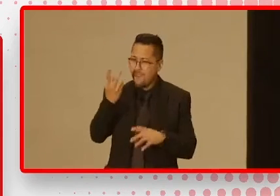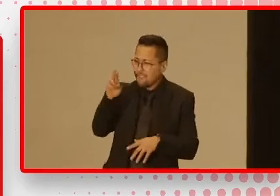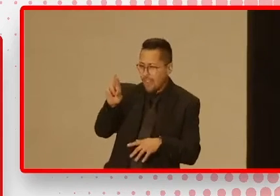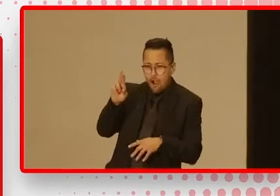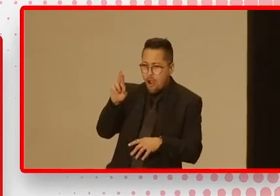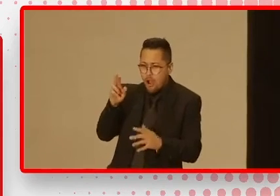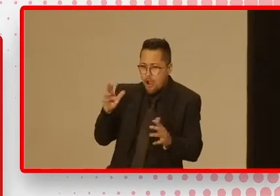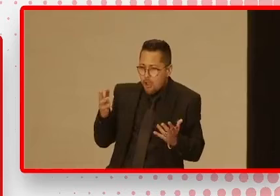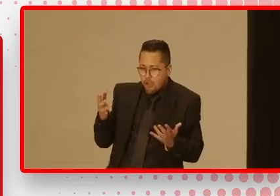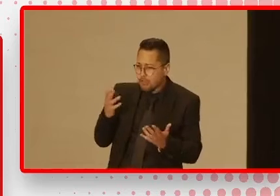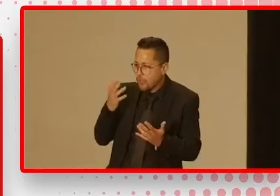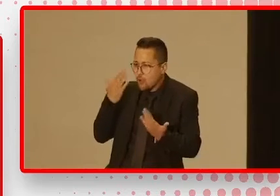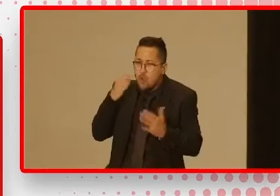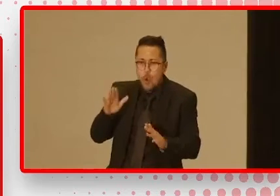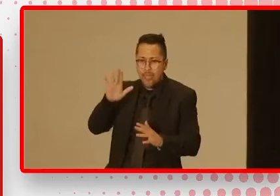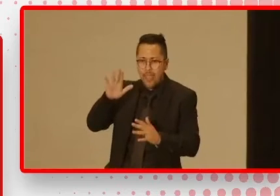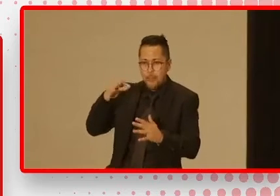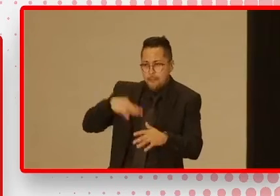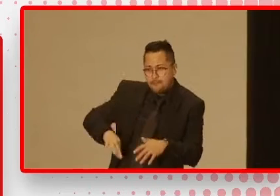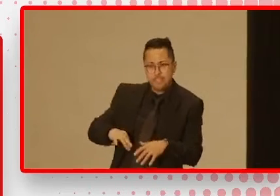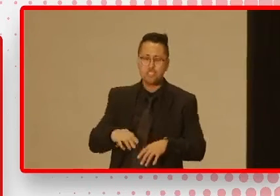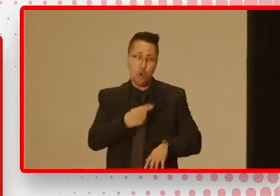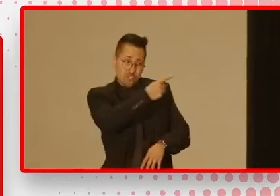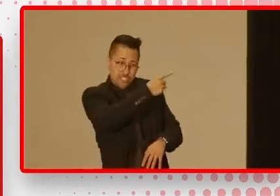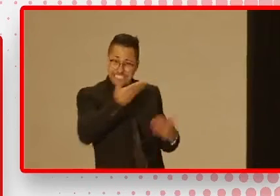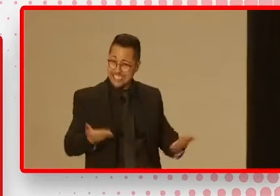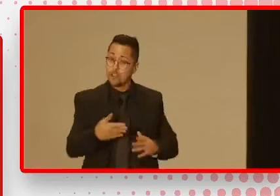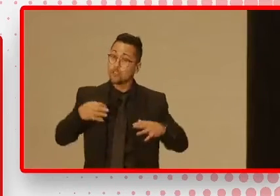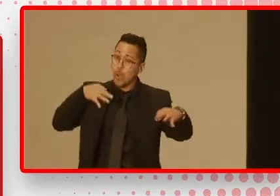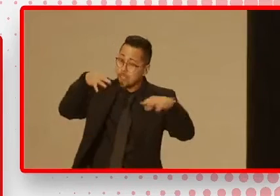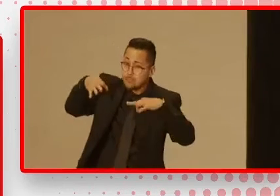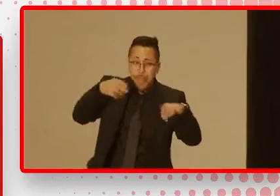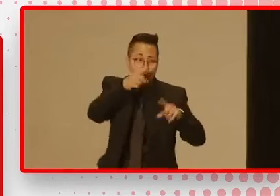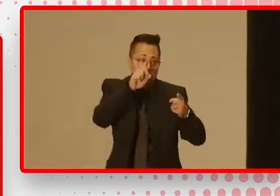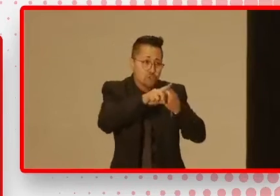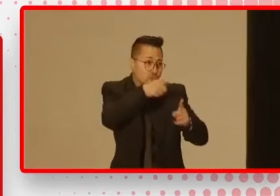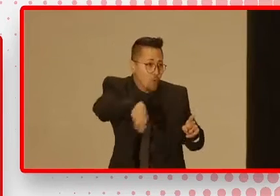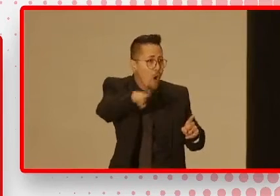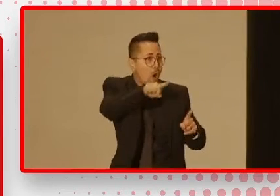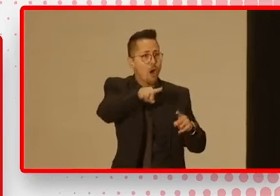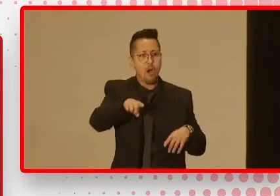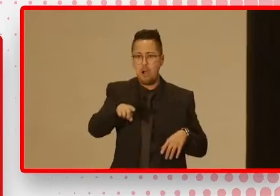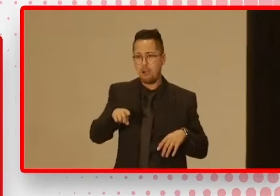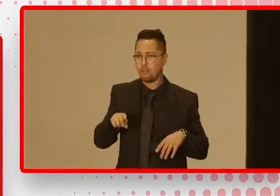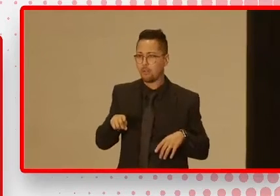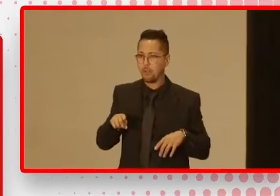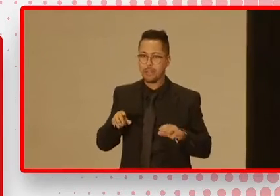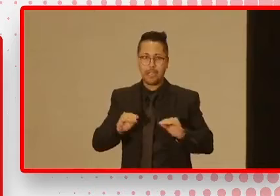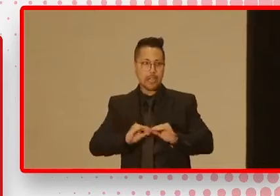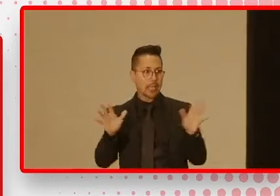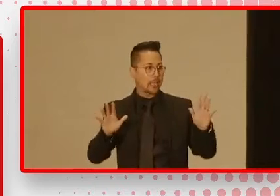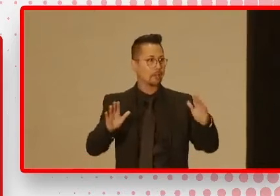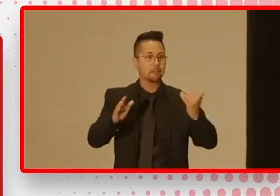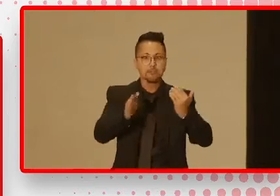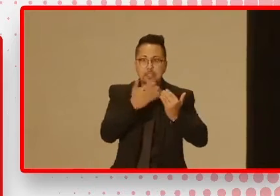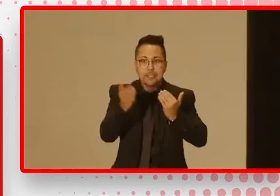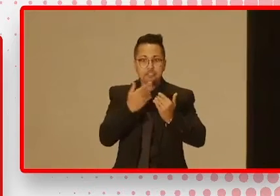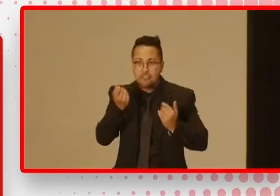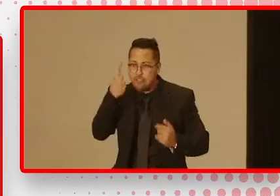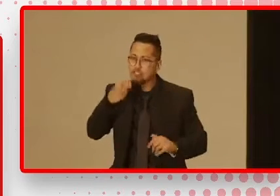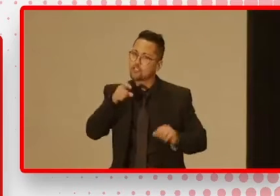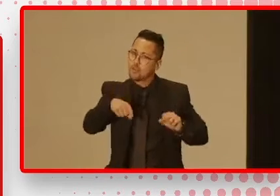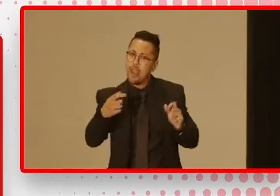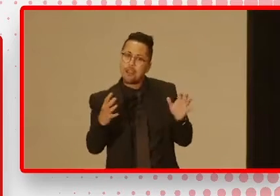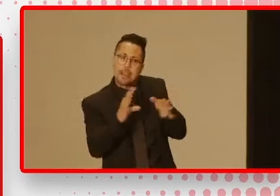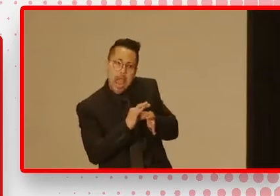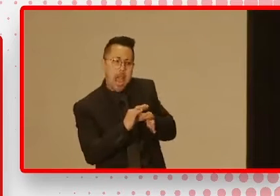does. And she's here to explain it to you in good, you know, good words so you can connect. And